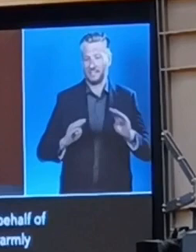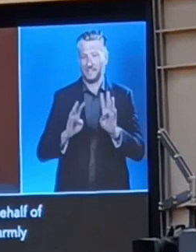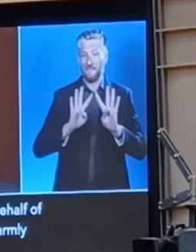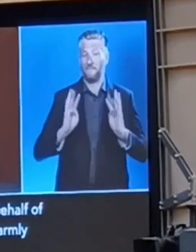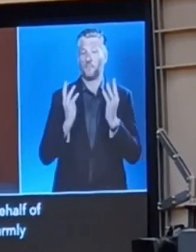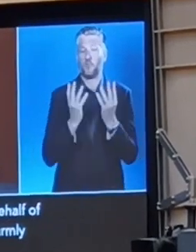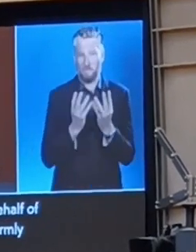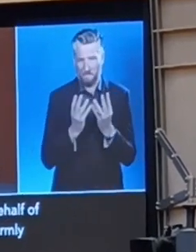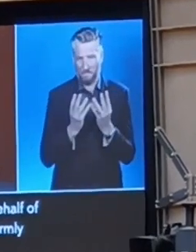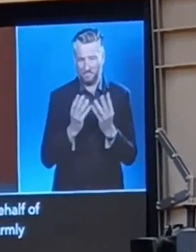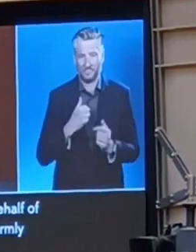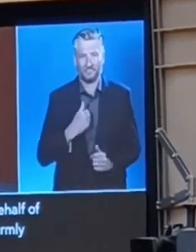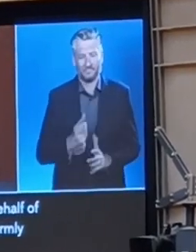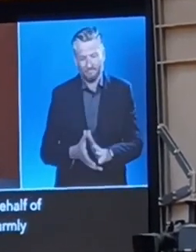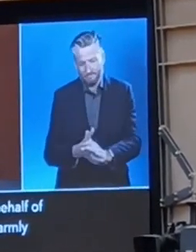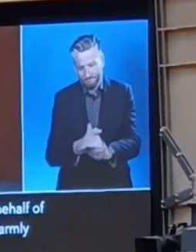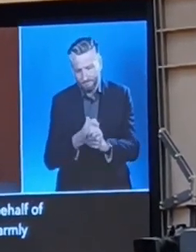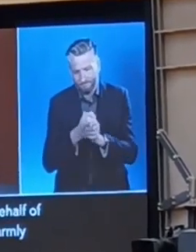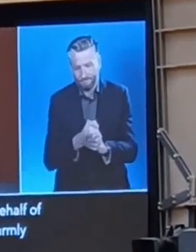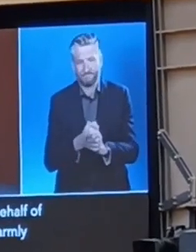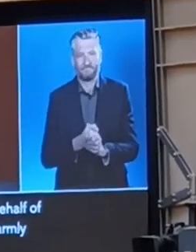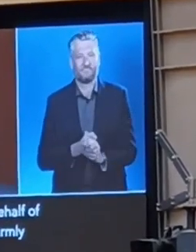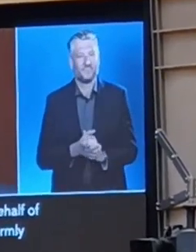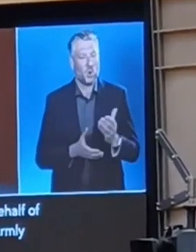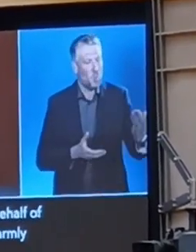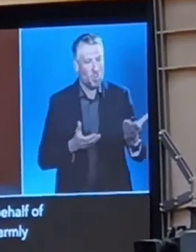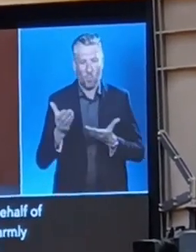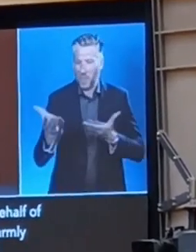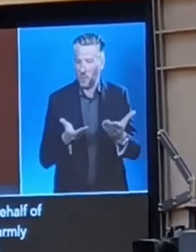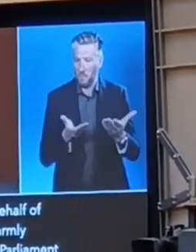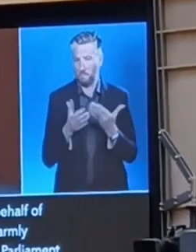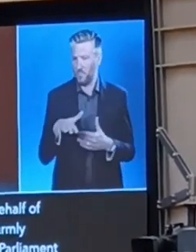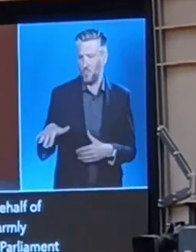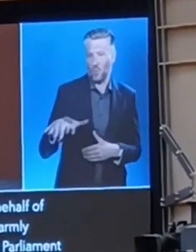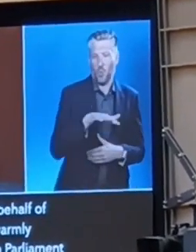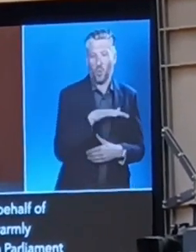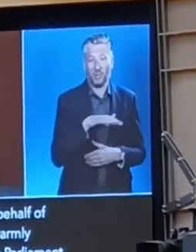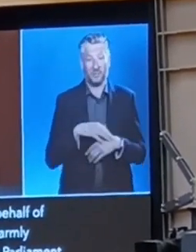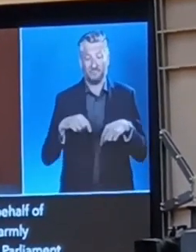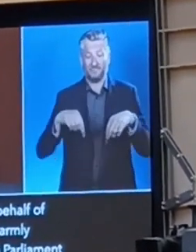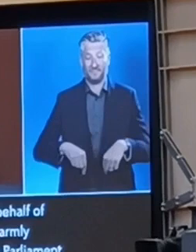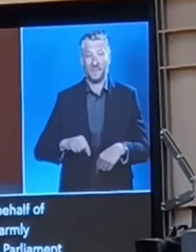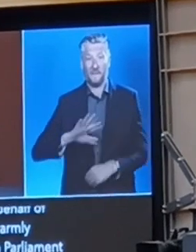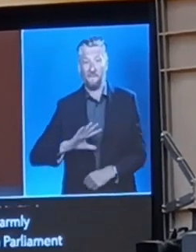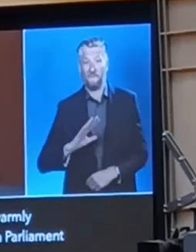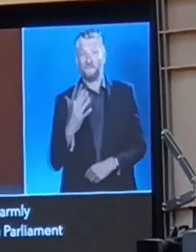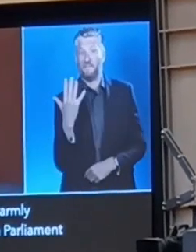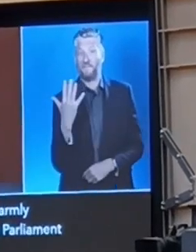all to the fifth European Parliament of Persons with Disabilities.